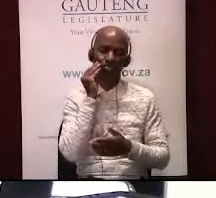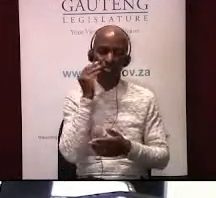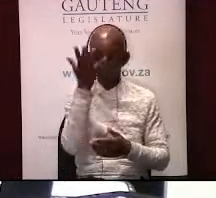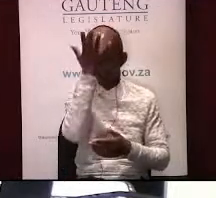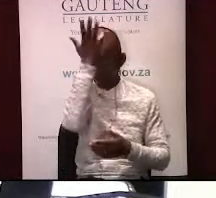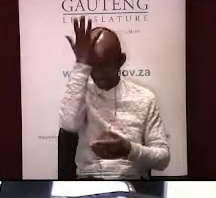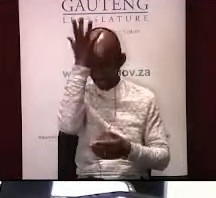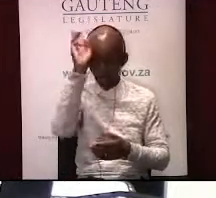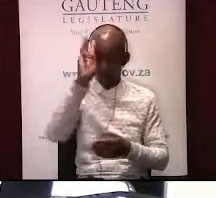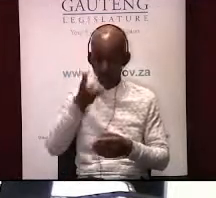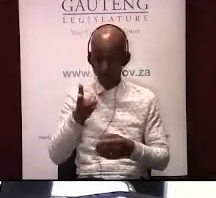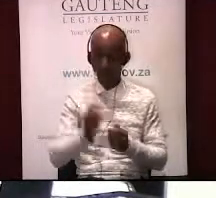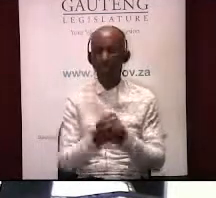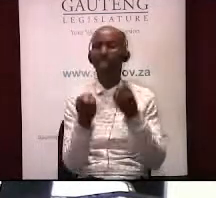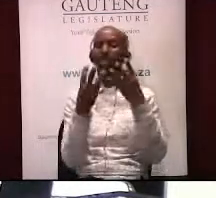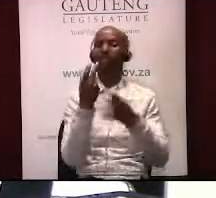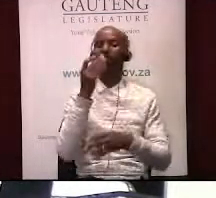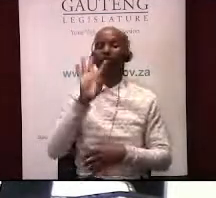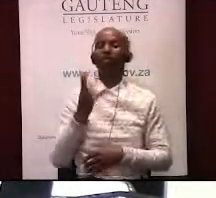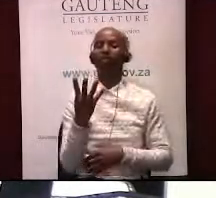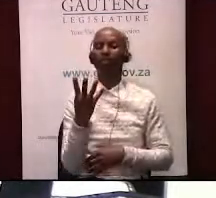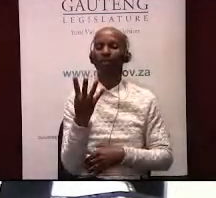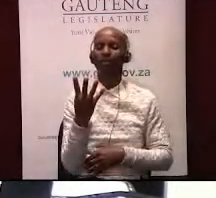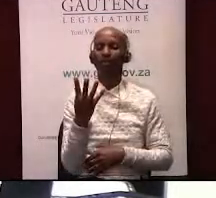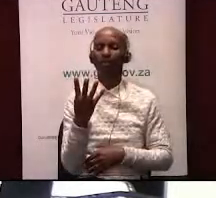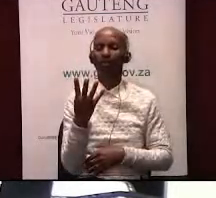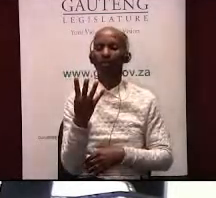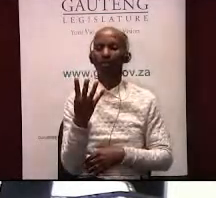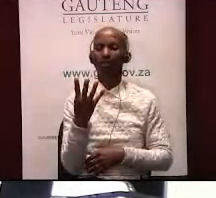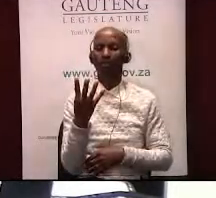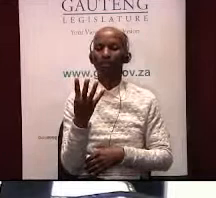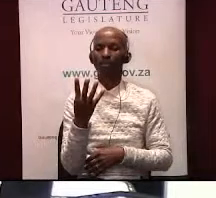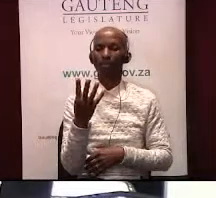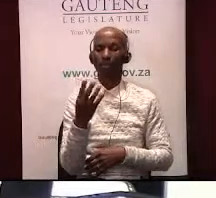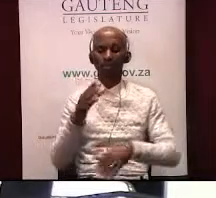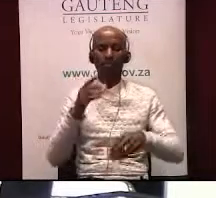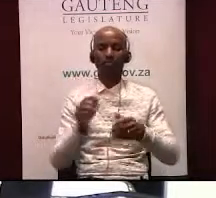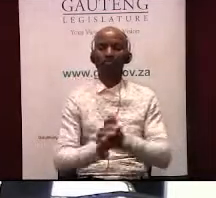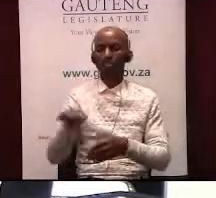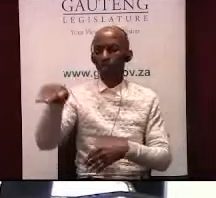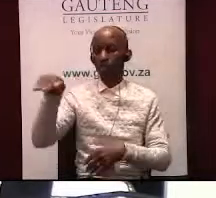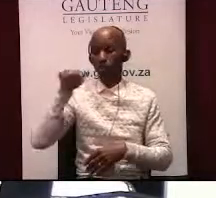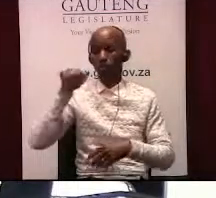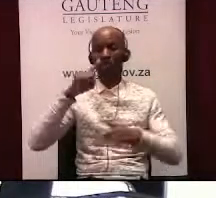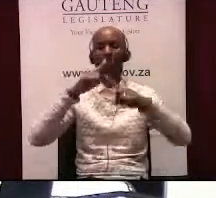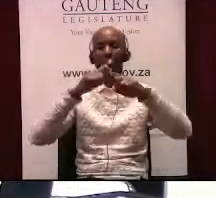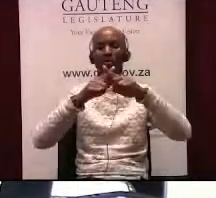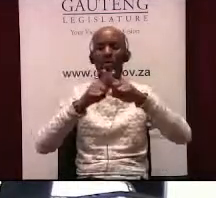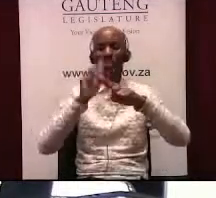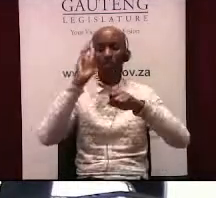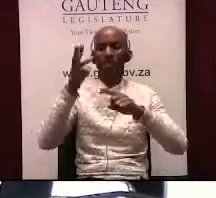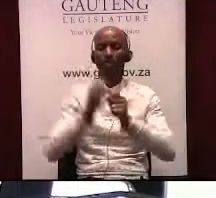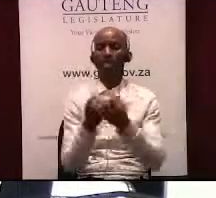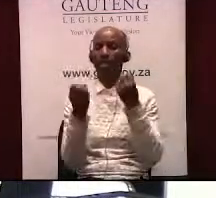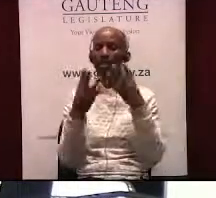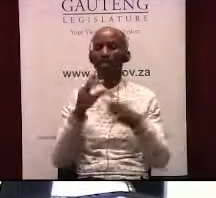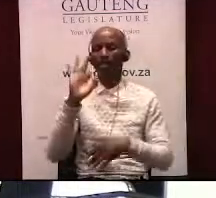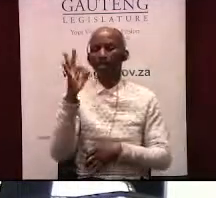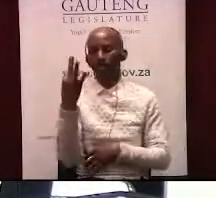Sesotho, Sepedi will be on channel number 4. Sizulu and Isixhosa will be on channel